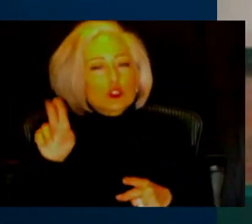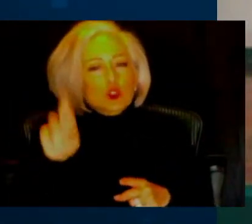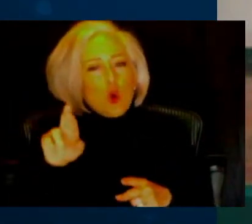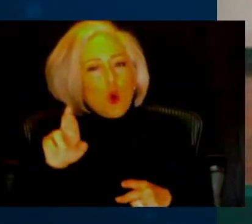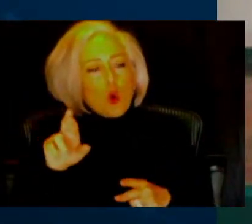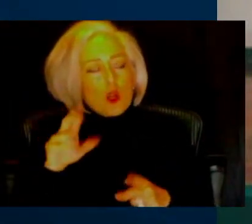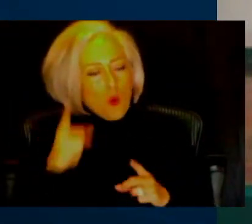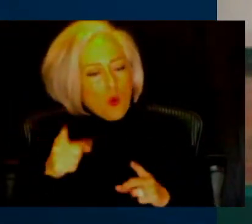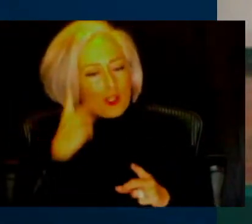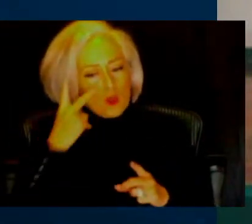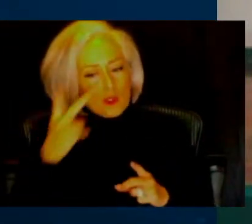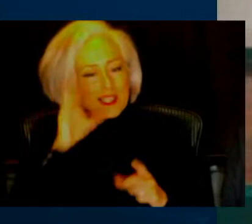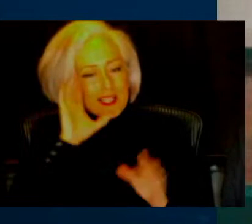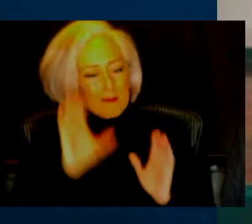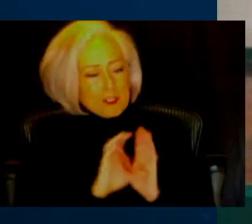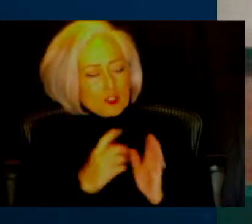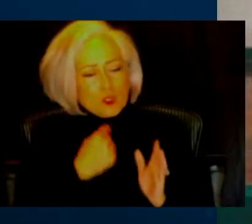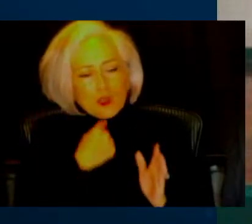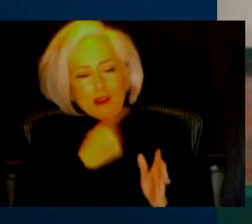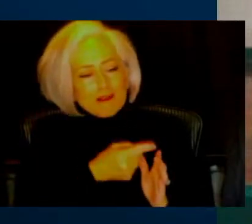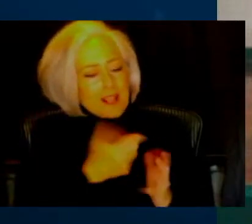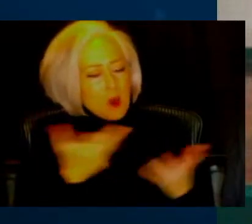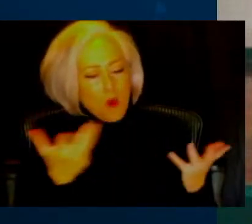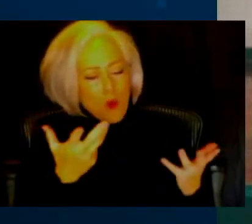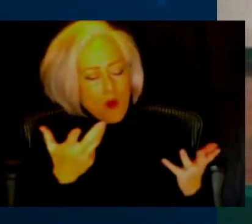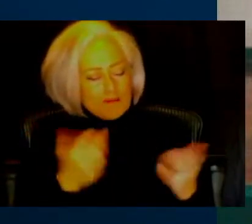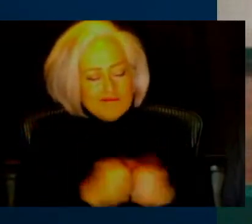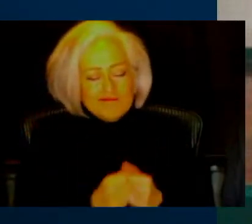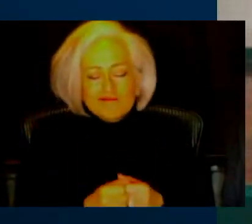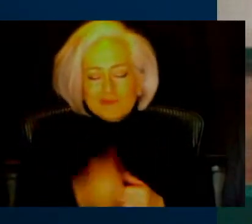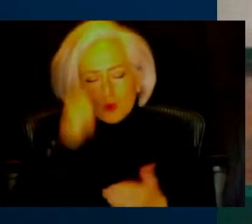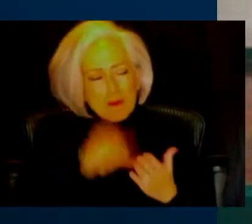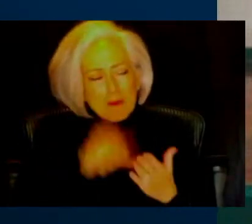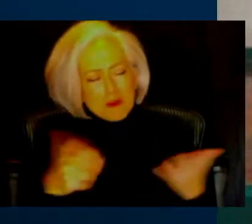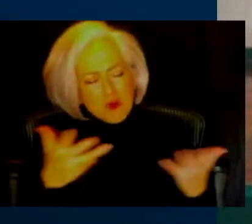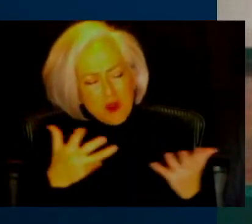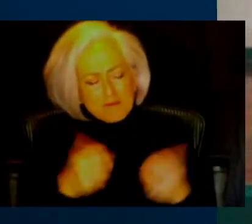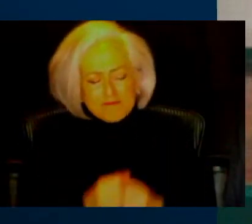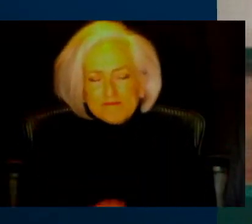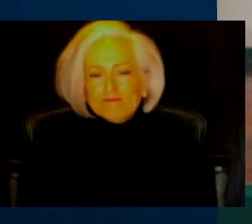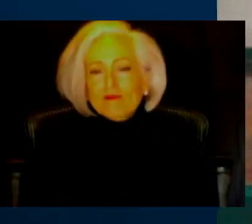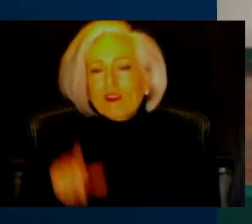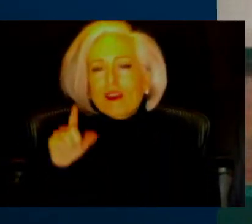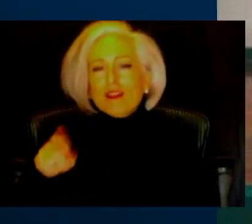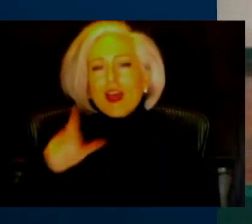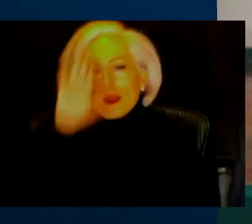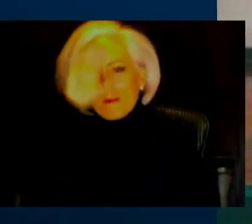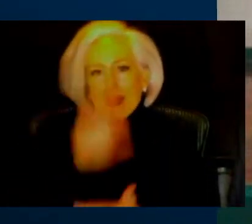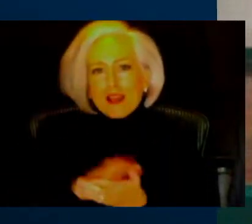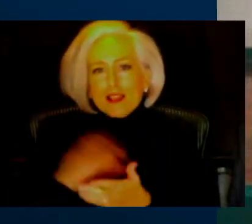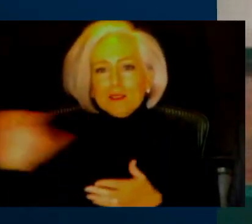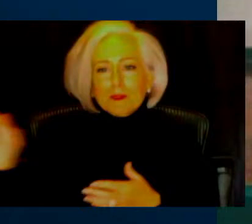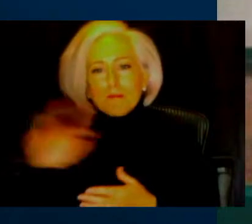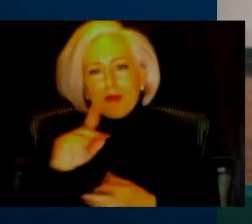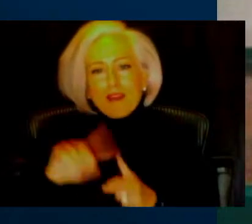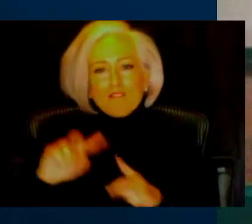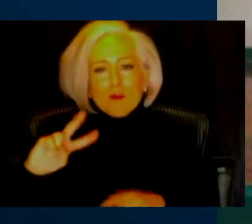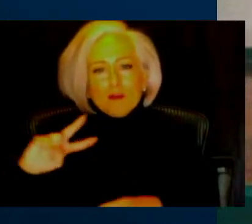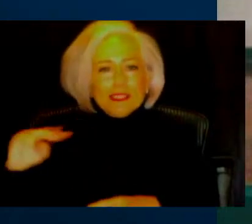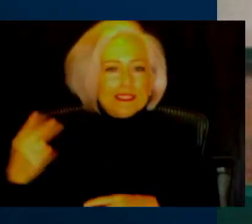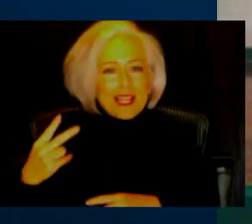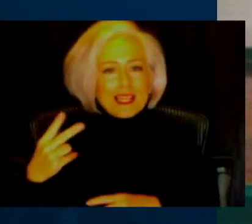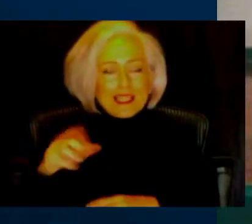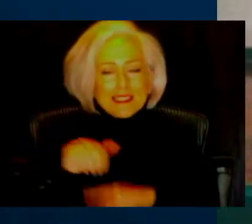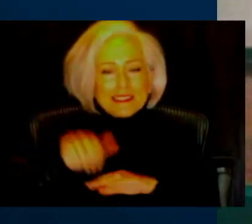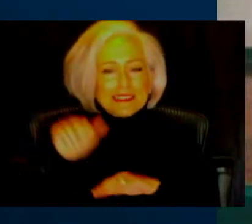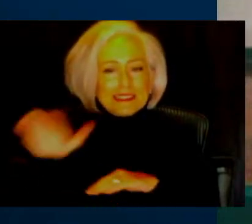what does that tell you and bring up? So this was my husband's return from his second deployment. This was a